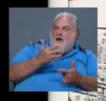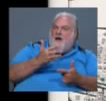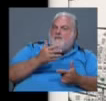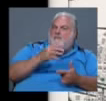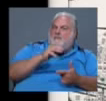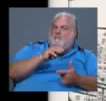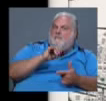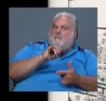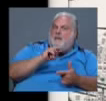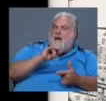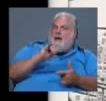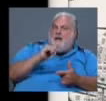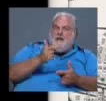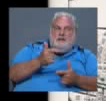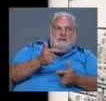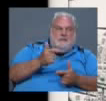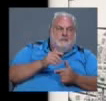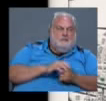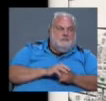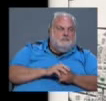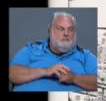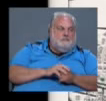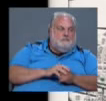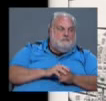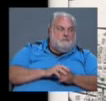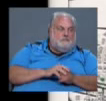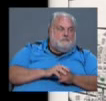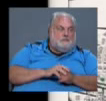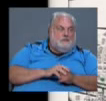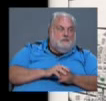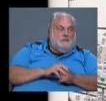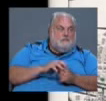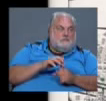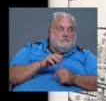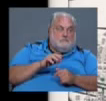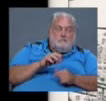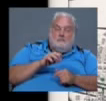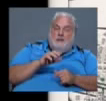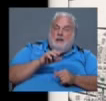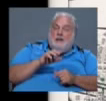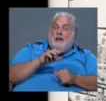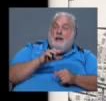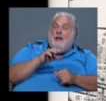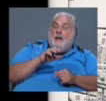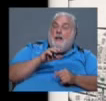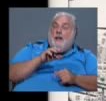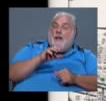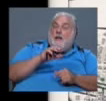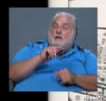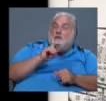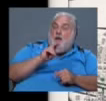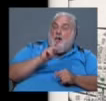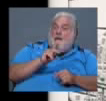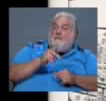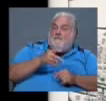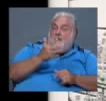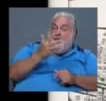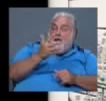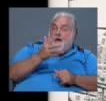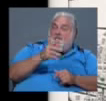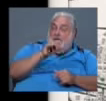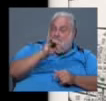mining. Okay, so track 5 that's proposed for mining, that goes right up by those 3 houses that